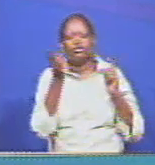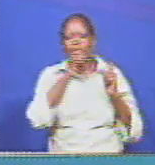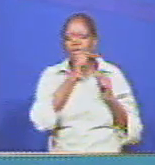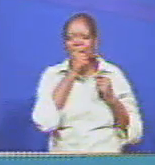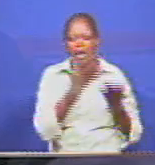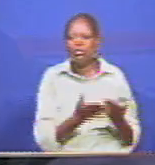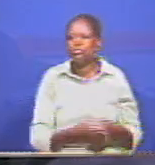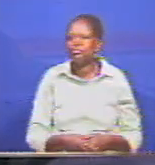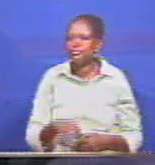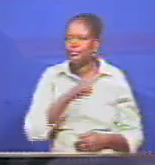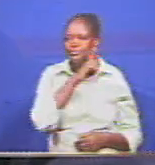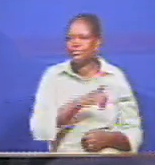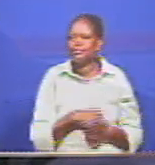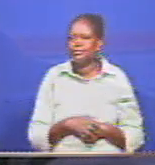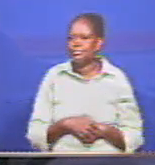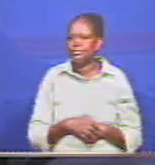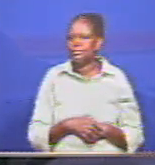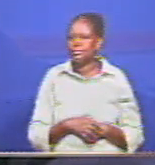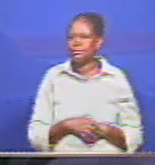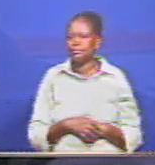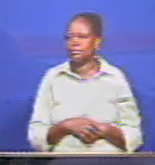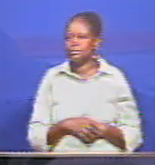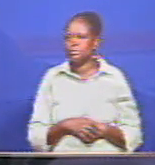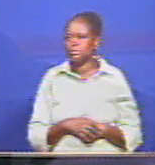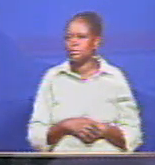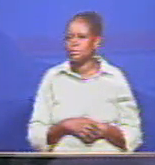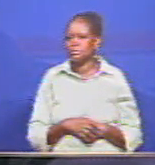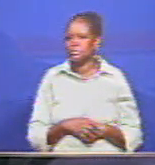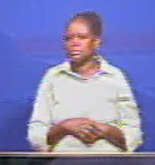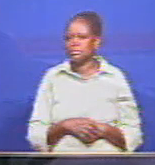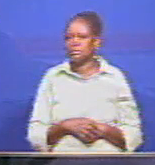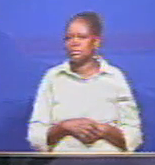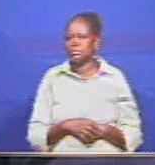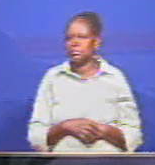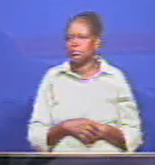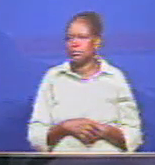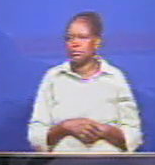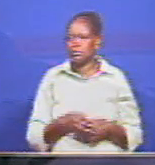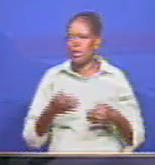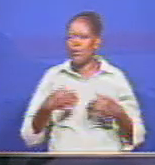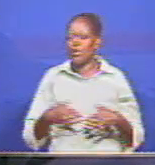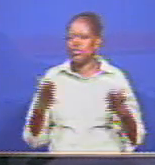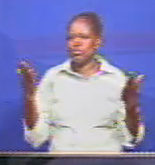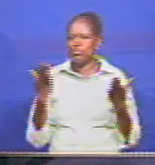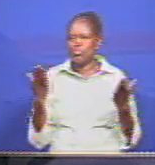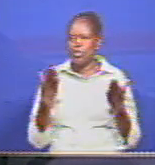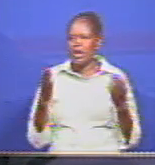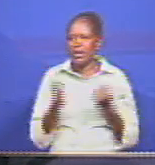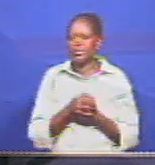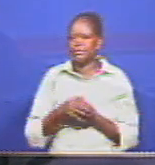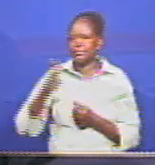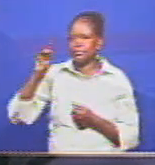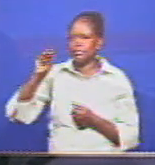Yes. I was born in Cyprus. Yes. Cyprus is a small island in the Mediterranean